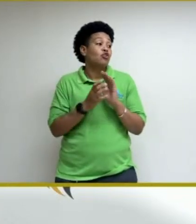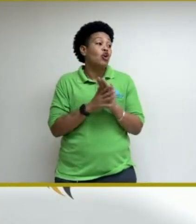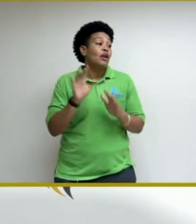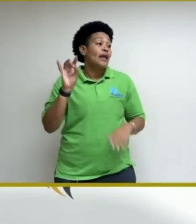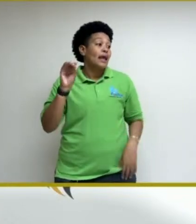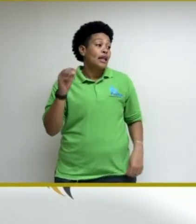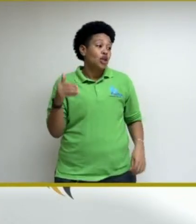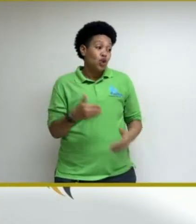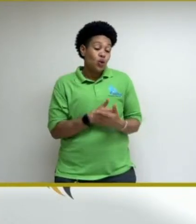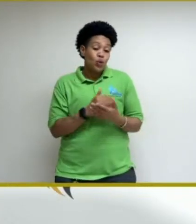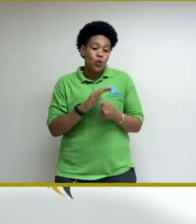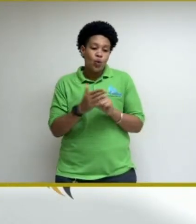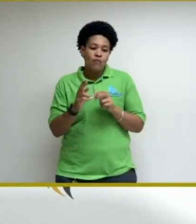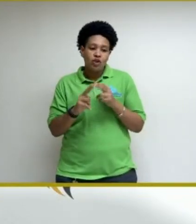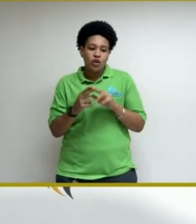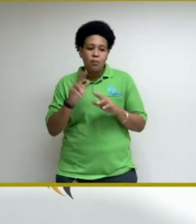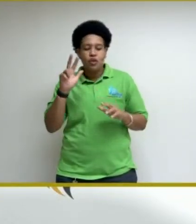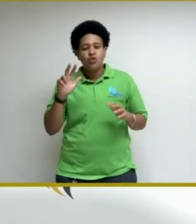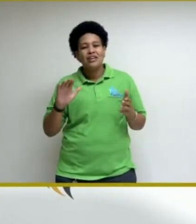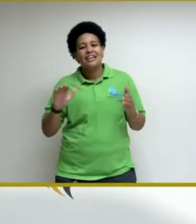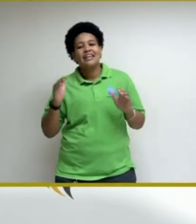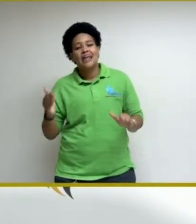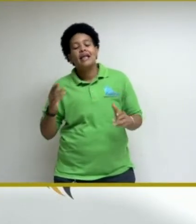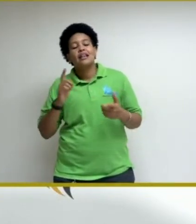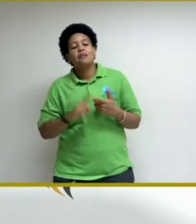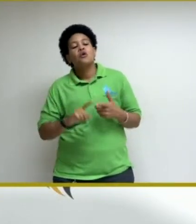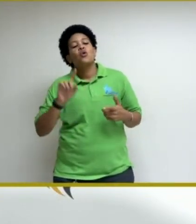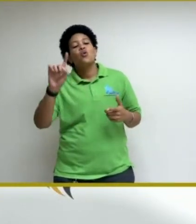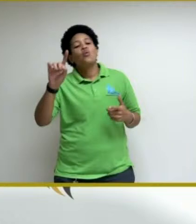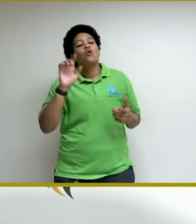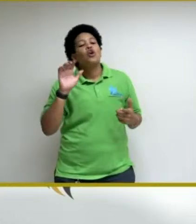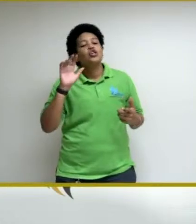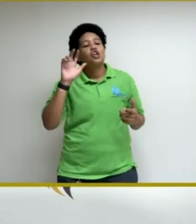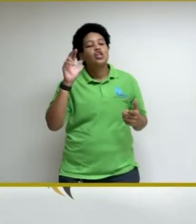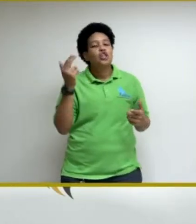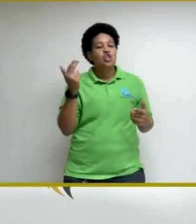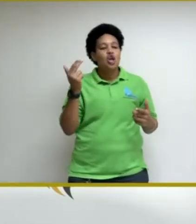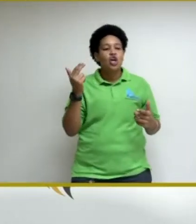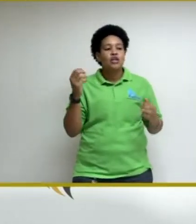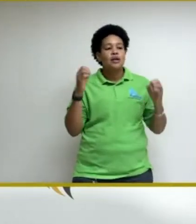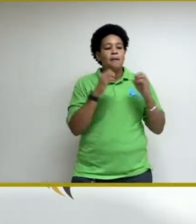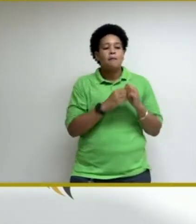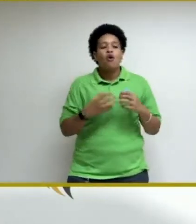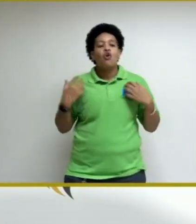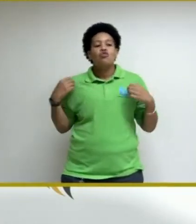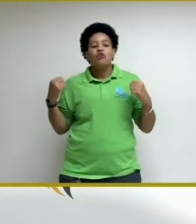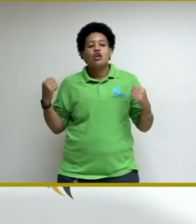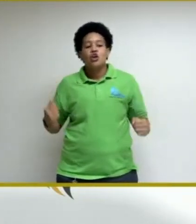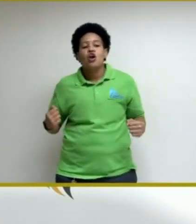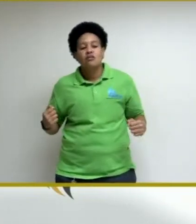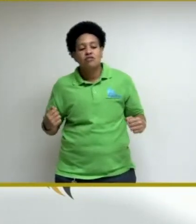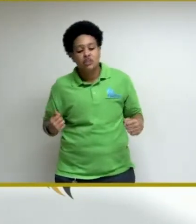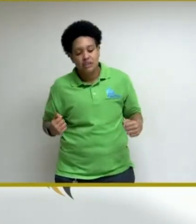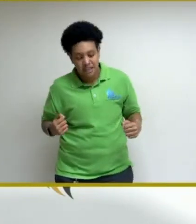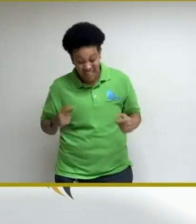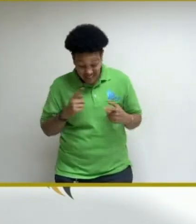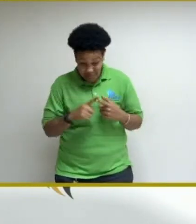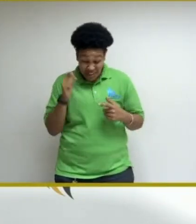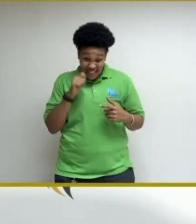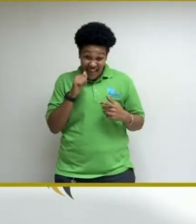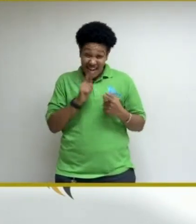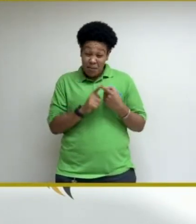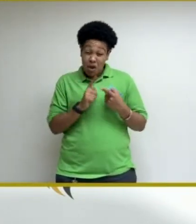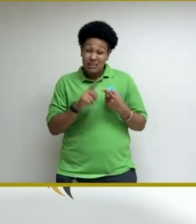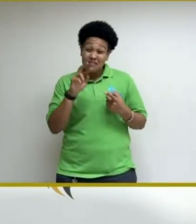new cases, 3 deaths, and 113 more recoveries. And the daily